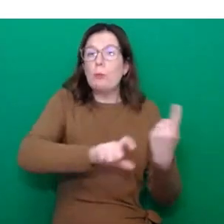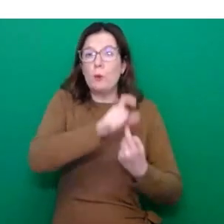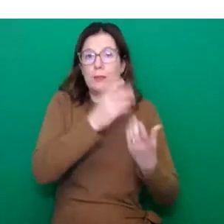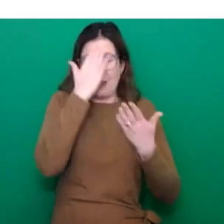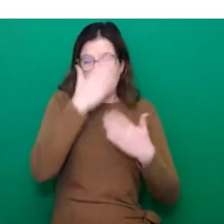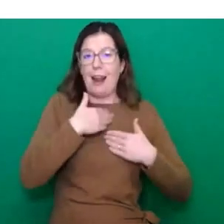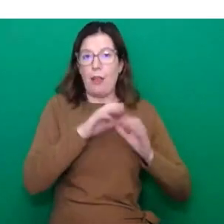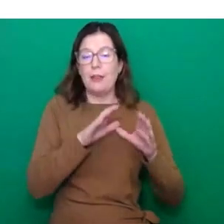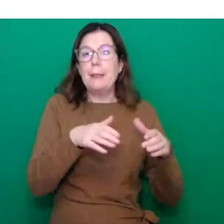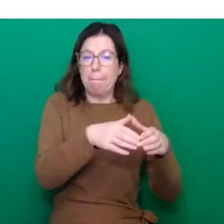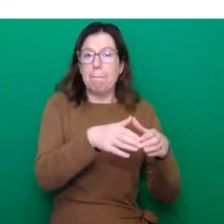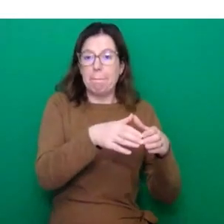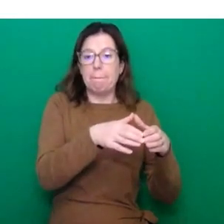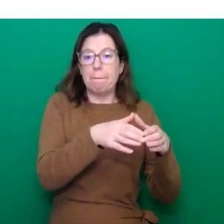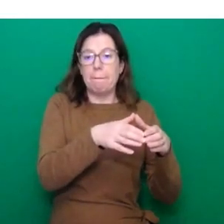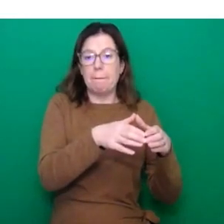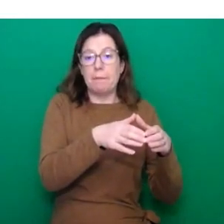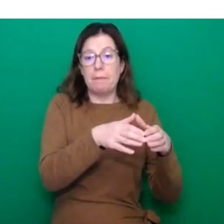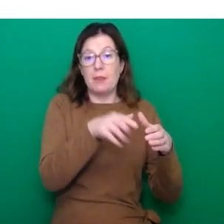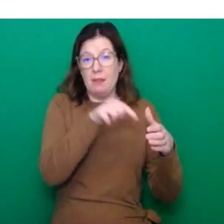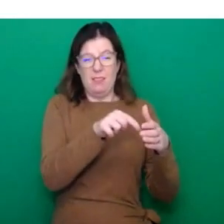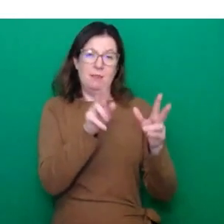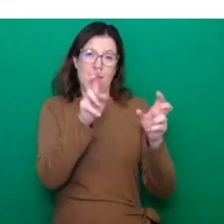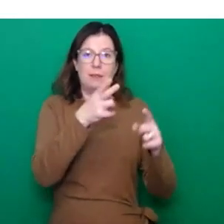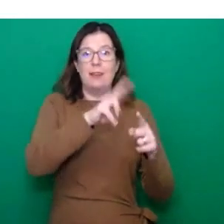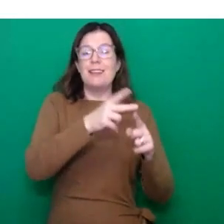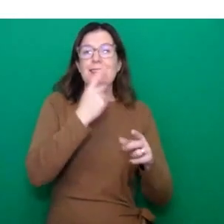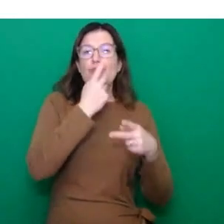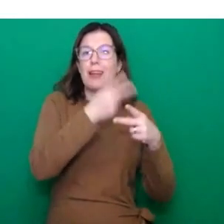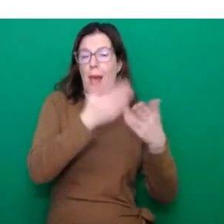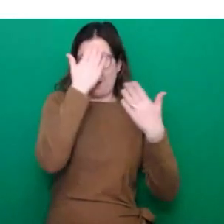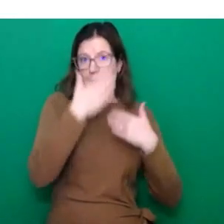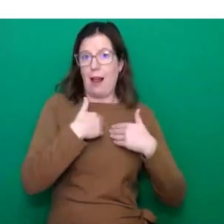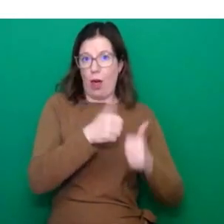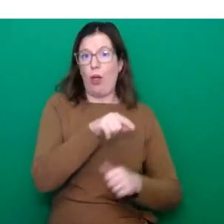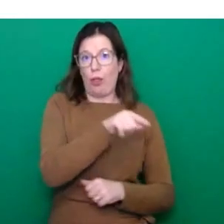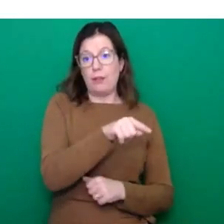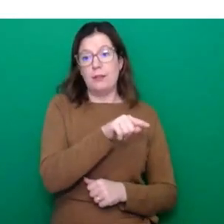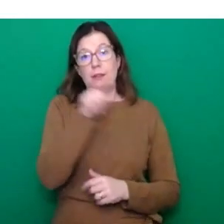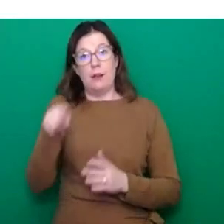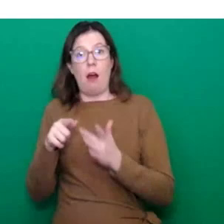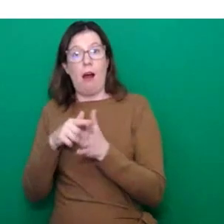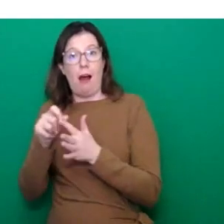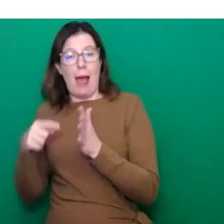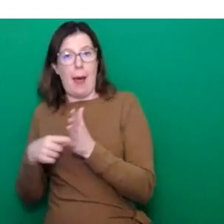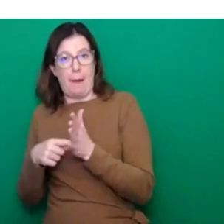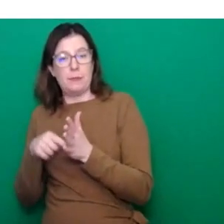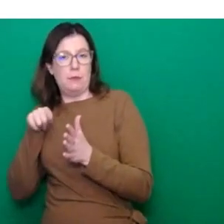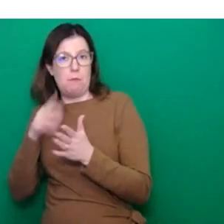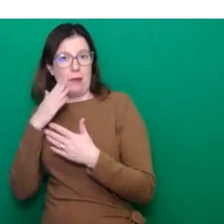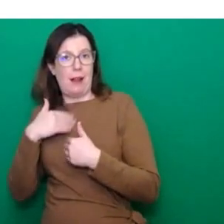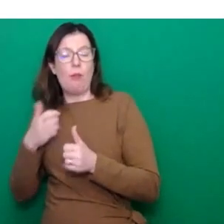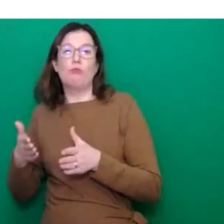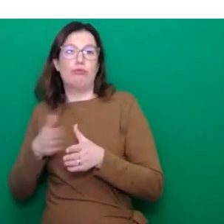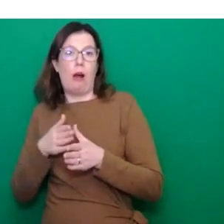team, which would what we would call maybe secondary care mental health. So an IAPT service would be primary care mental health